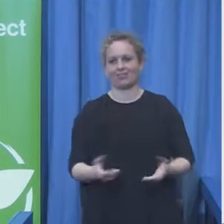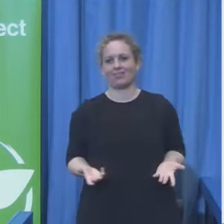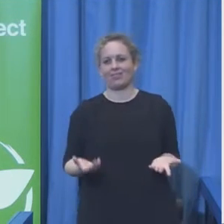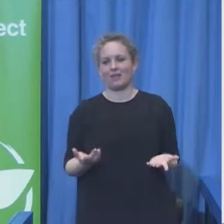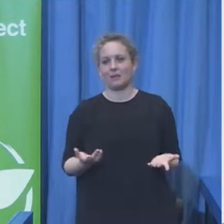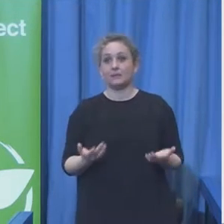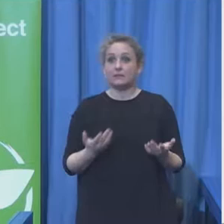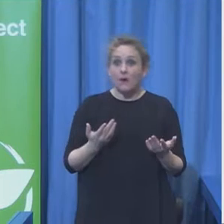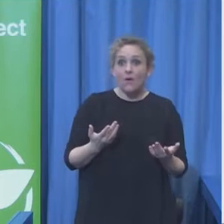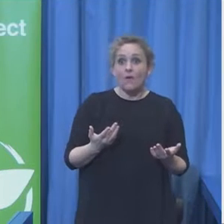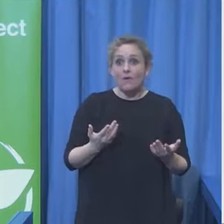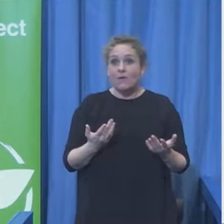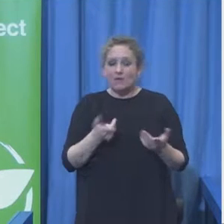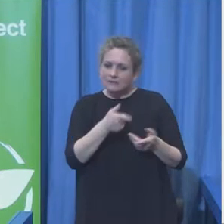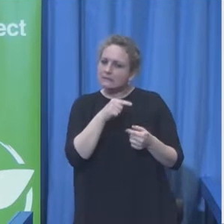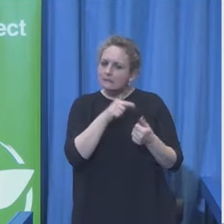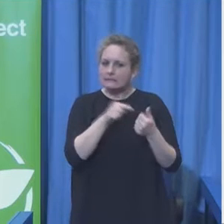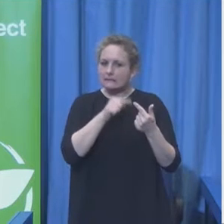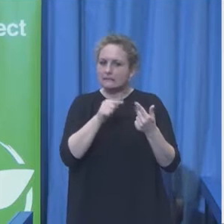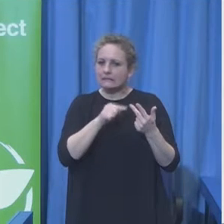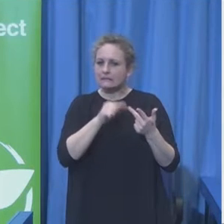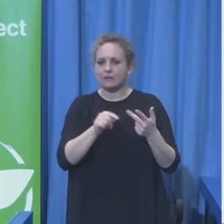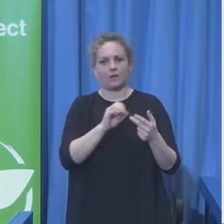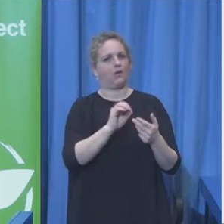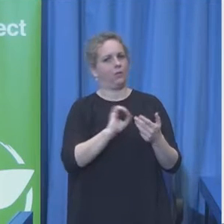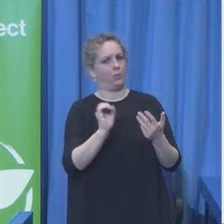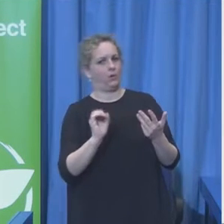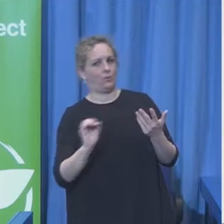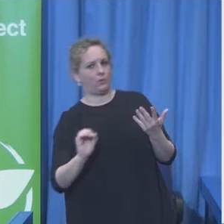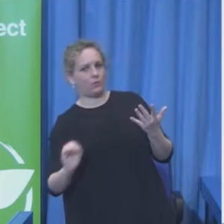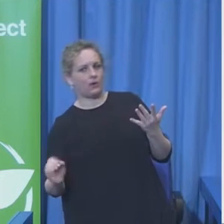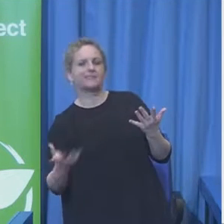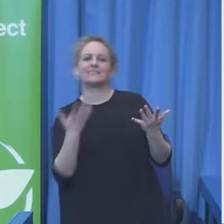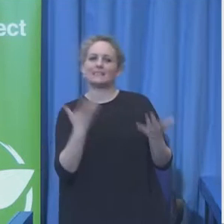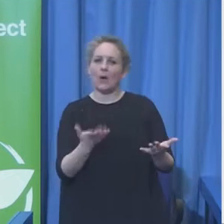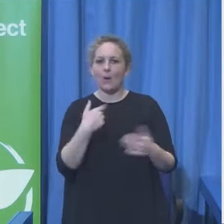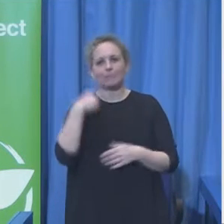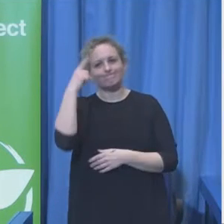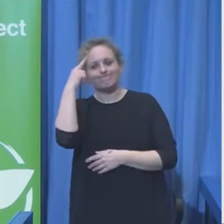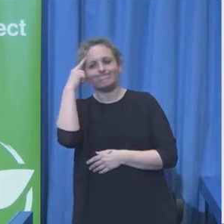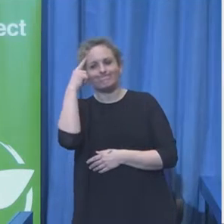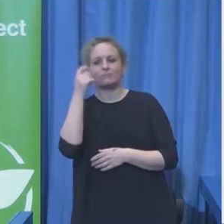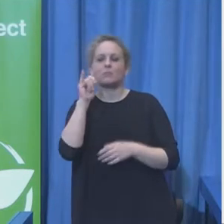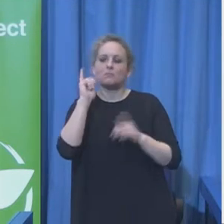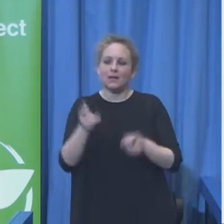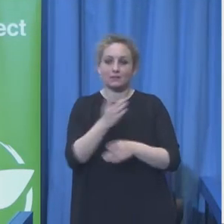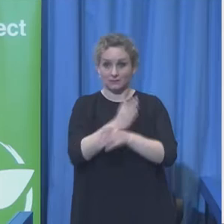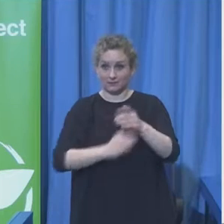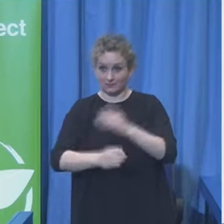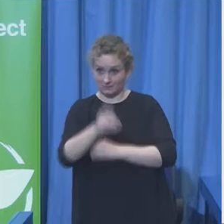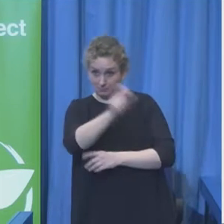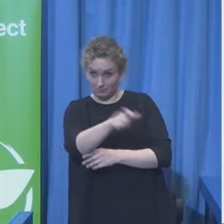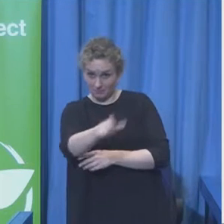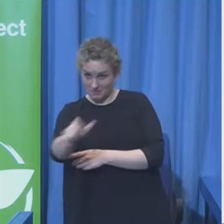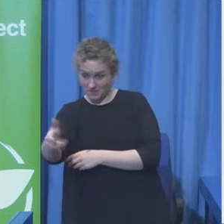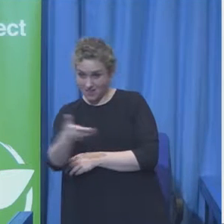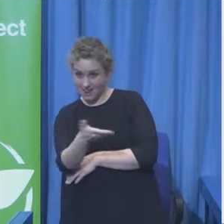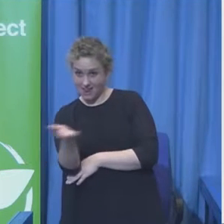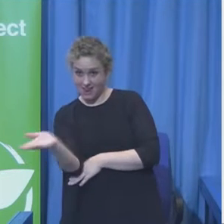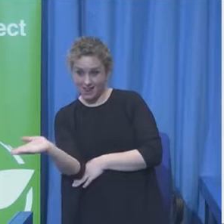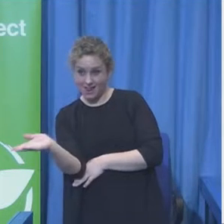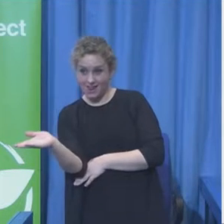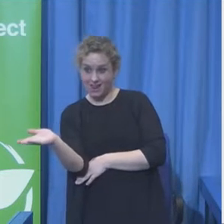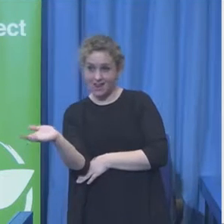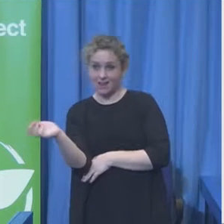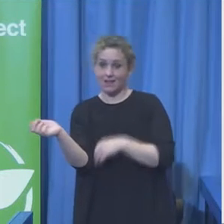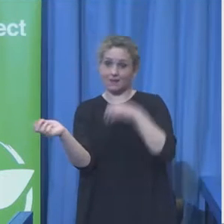have disabilities, they're underrepresented in about 16 of 20 of the fastest growing occupations in our country.